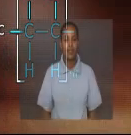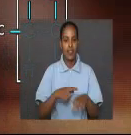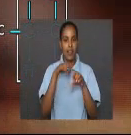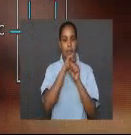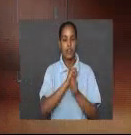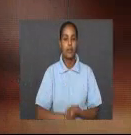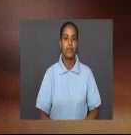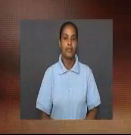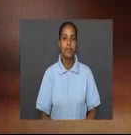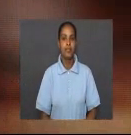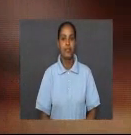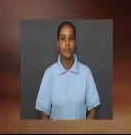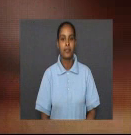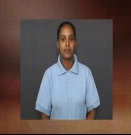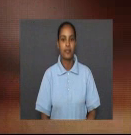Time's up.